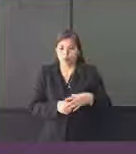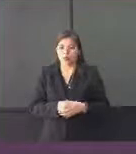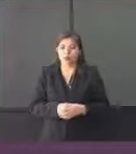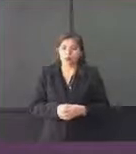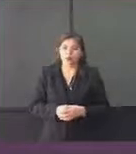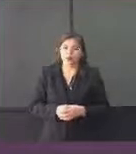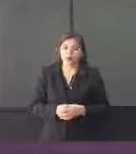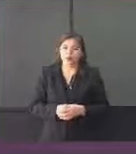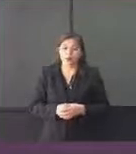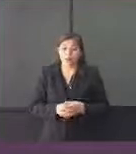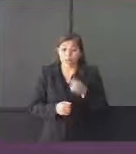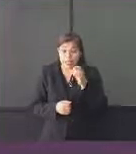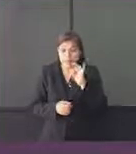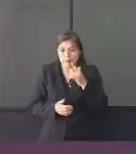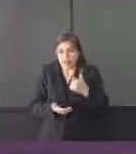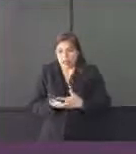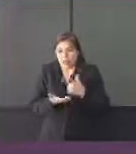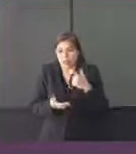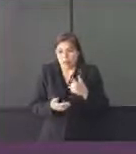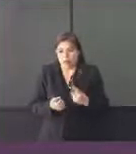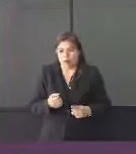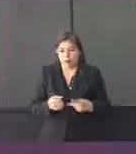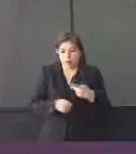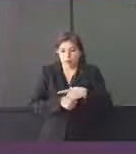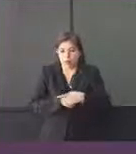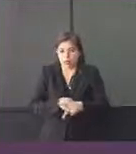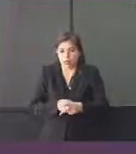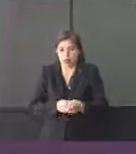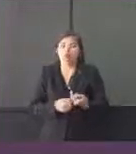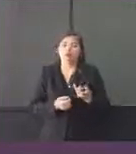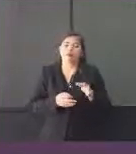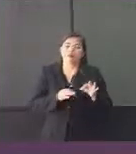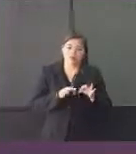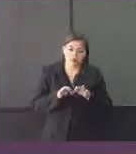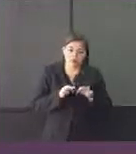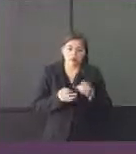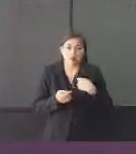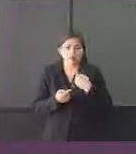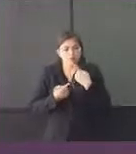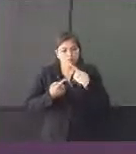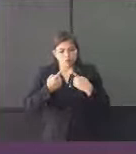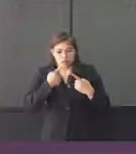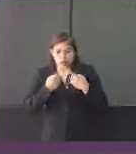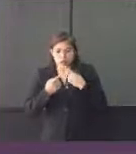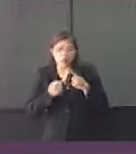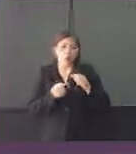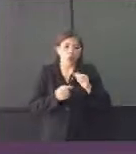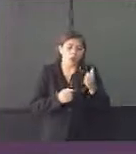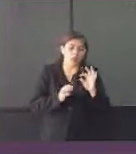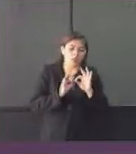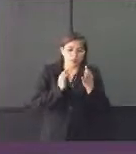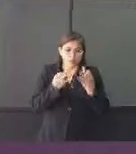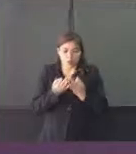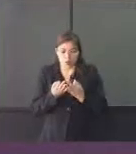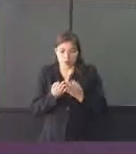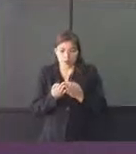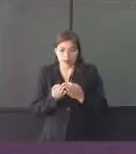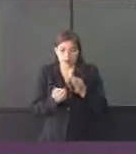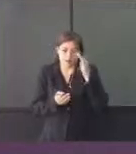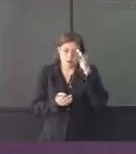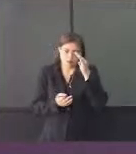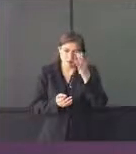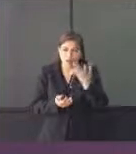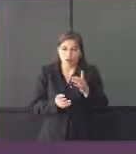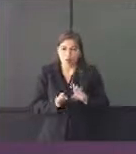putting a light bulb, but this is, if we see this is a risky case, we work with them using other